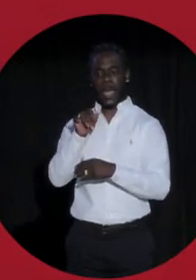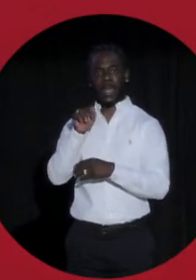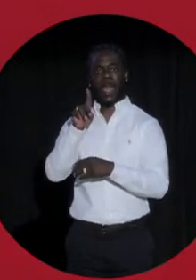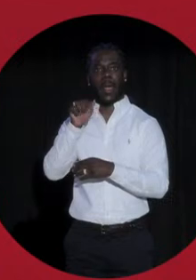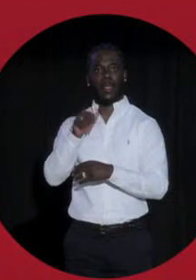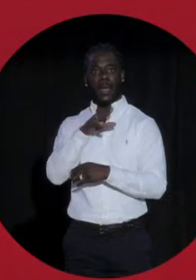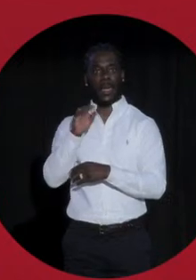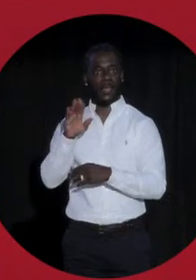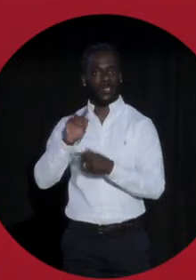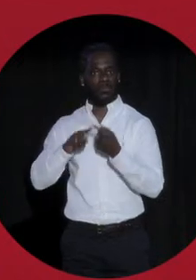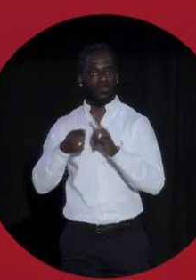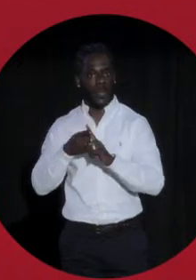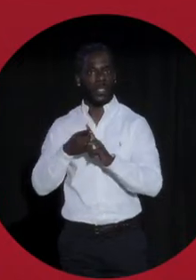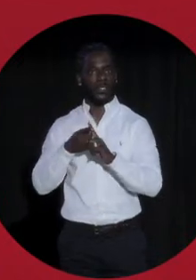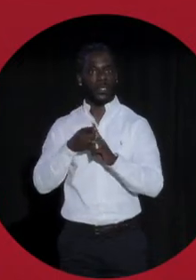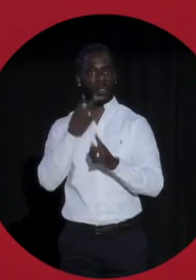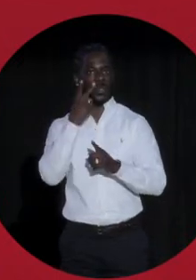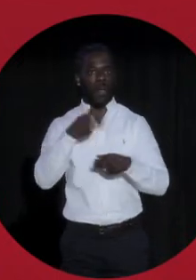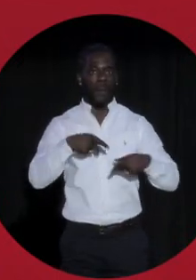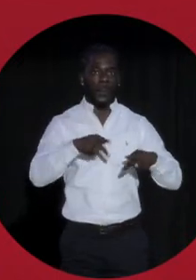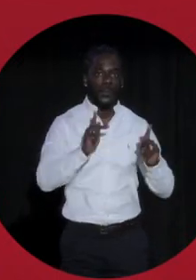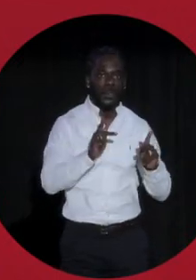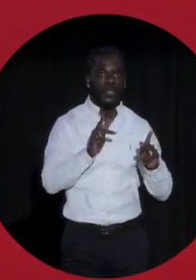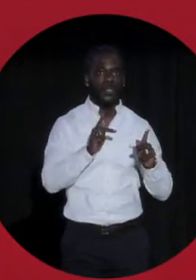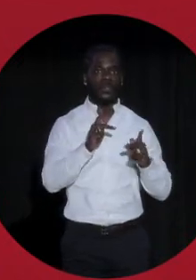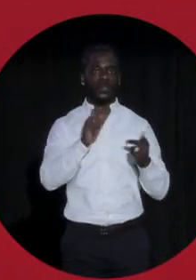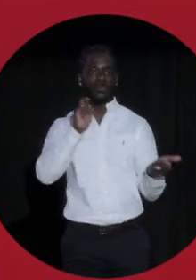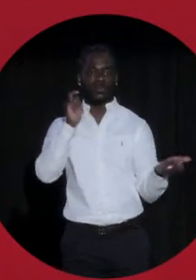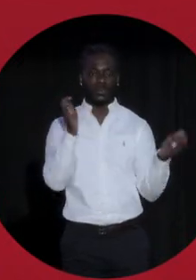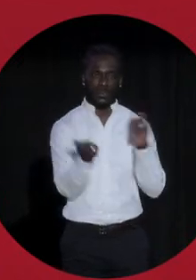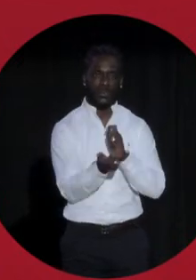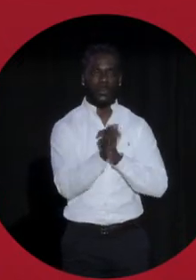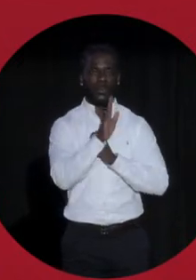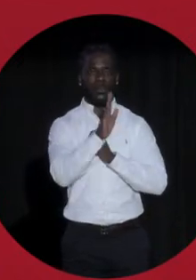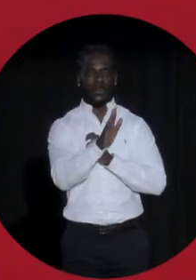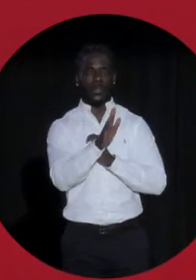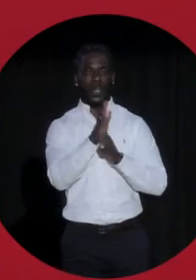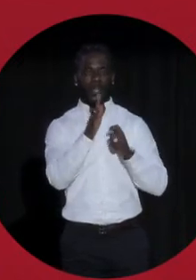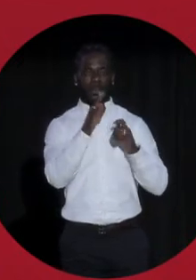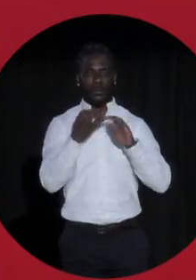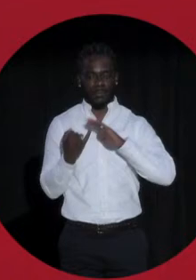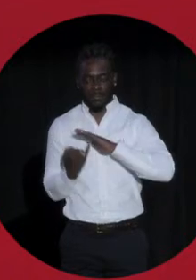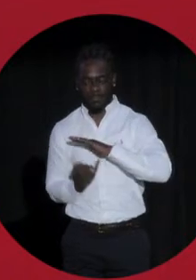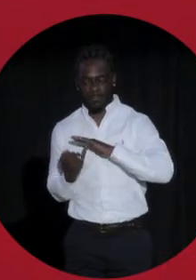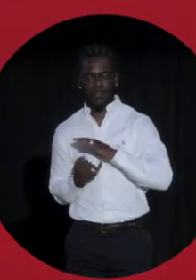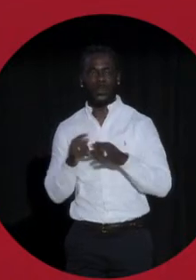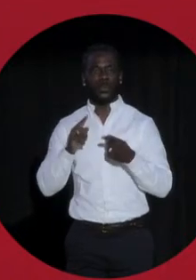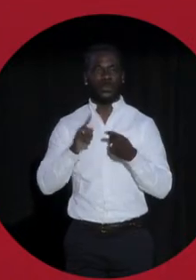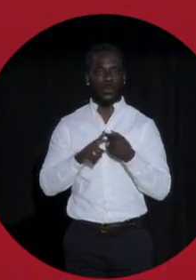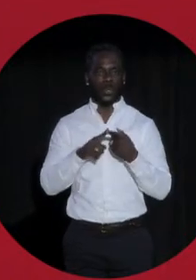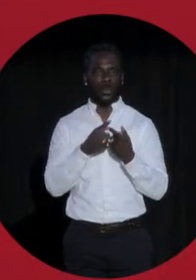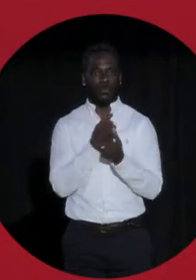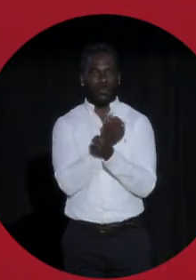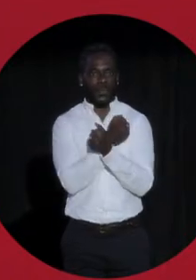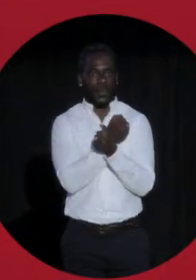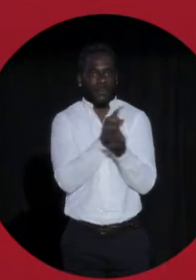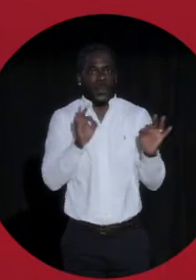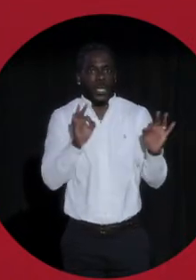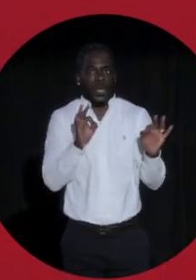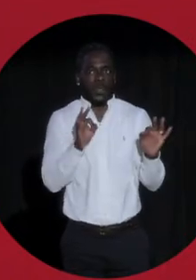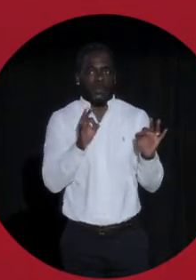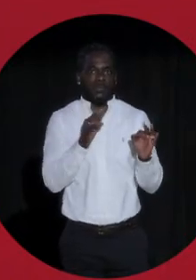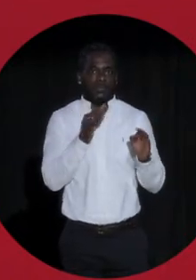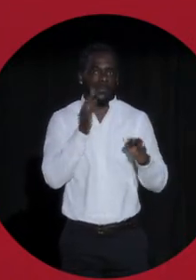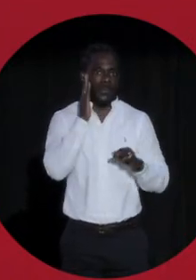not obstacles, but opportunities to transform their confinement to a liberating conversations of the